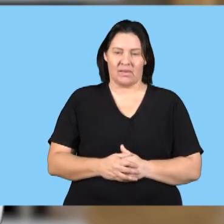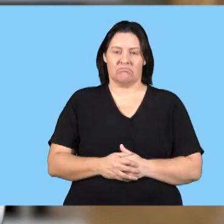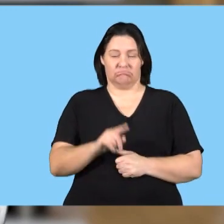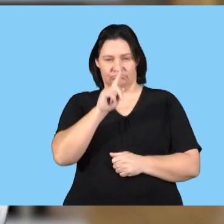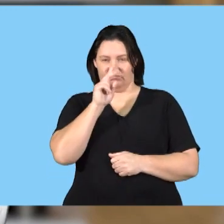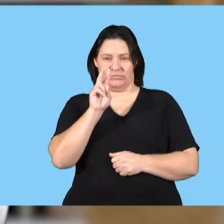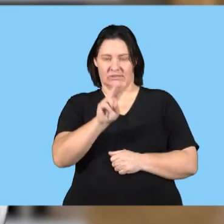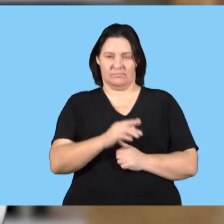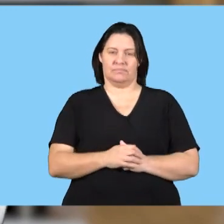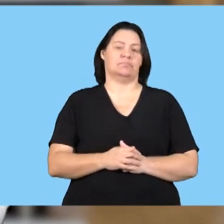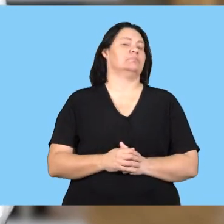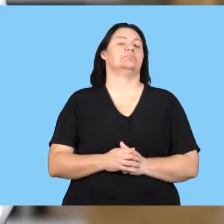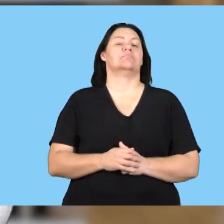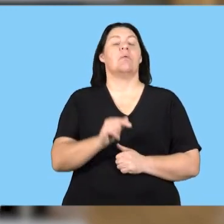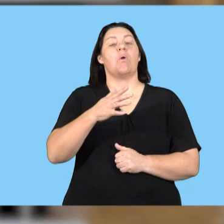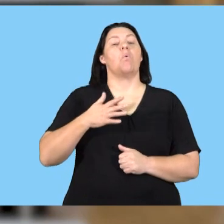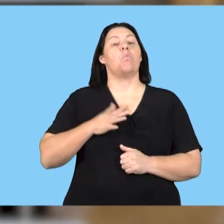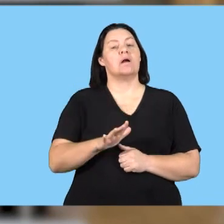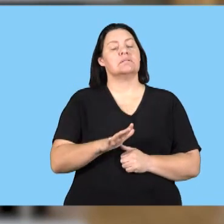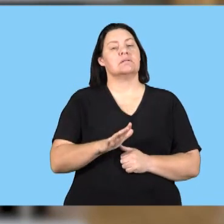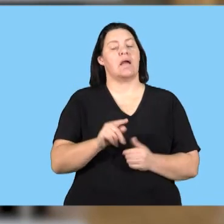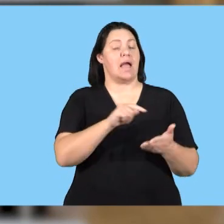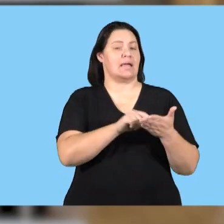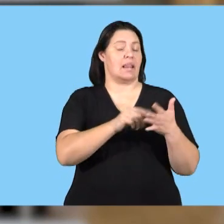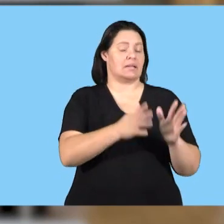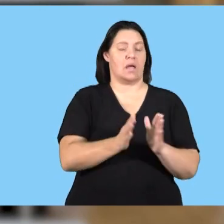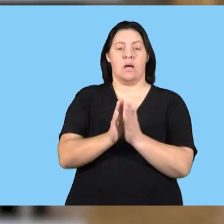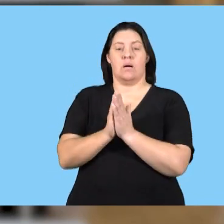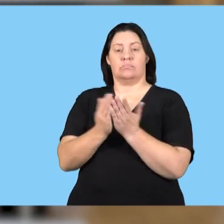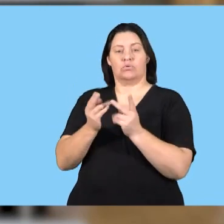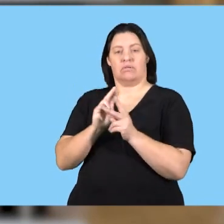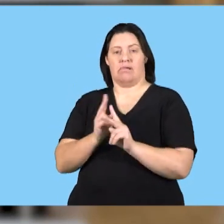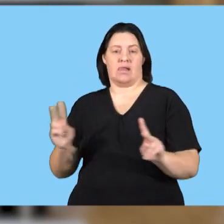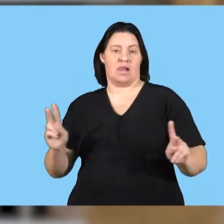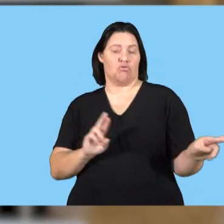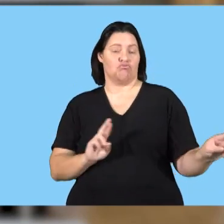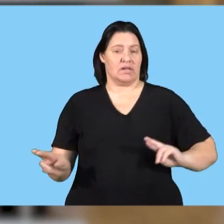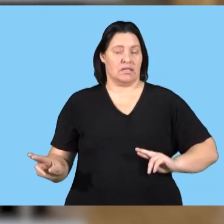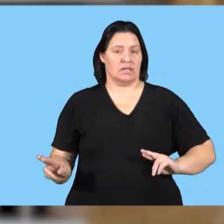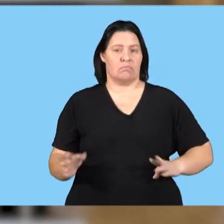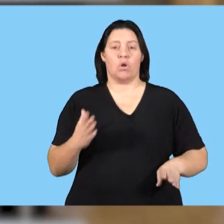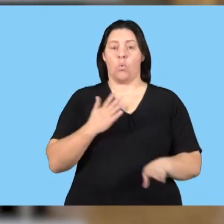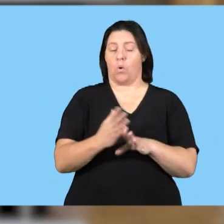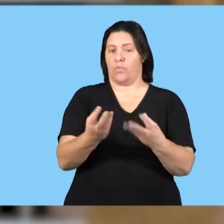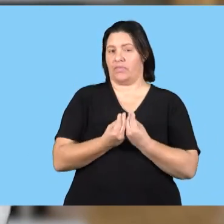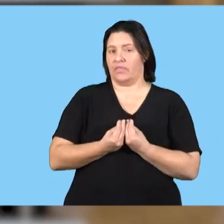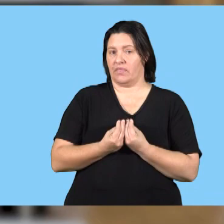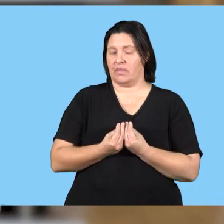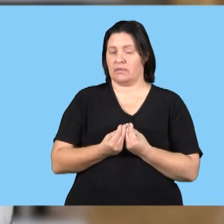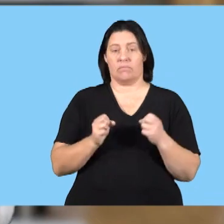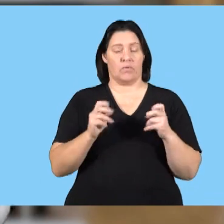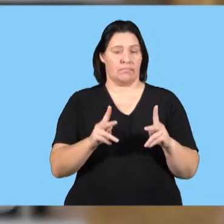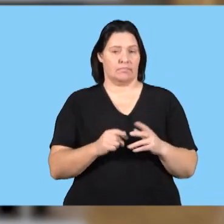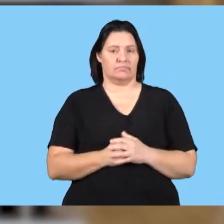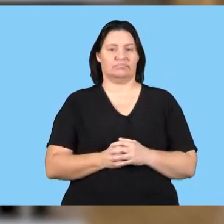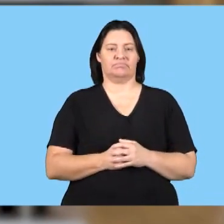run. Right, so first of all, I want you to have your calculators, your books, all of it ready, and I want you to work with me. Okay,